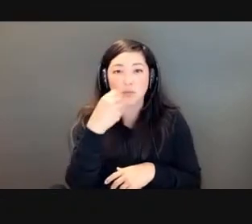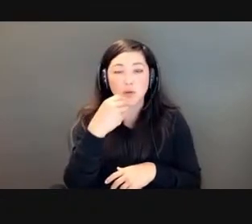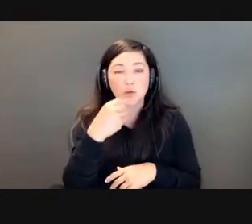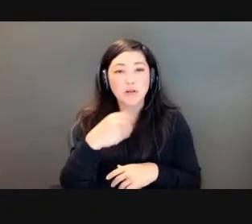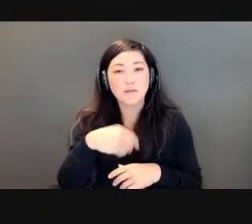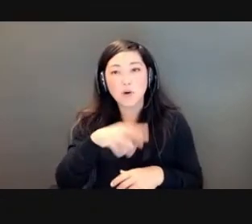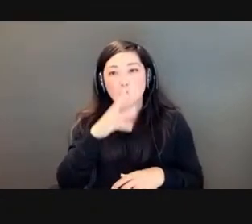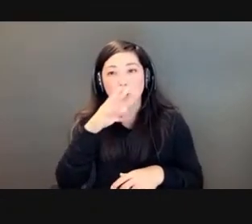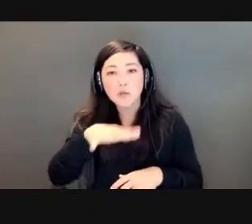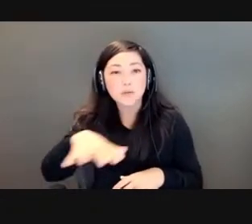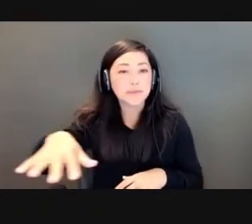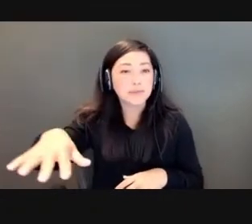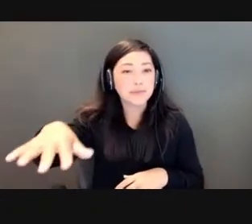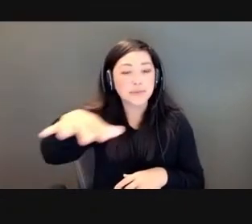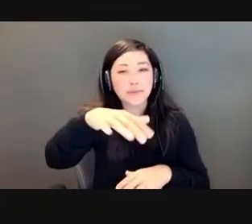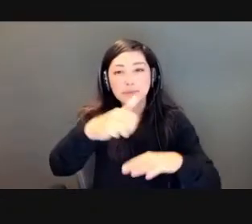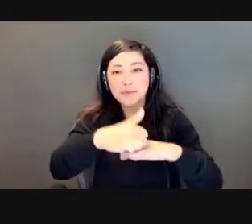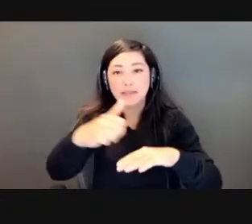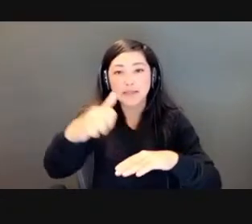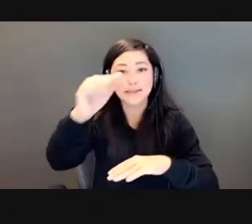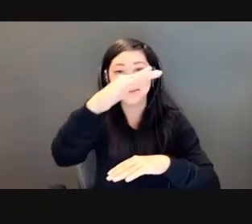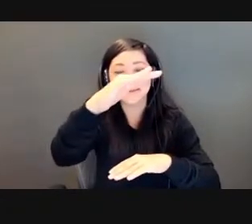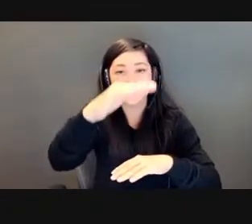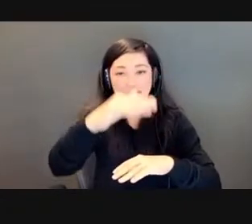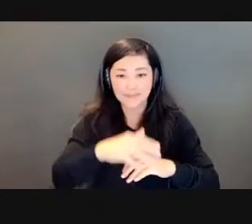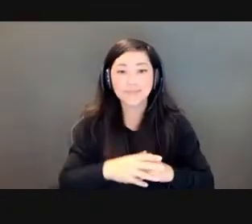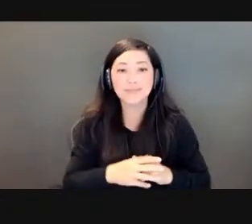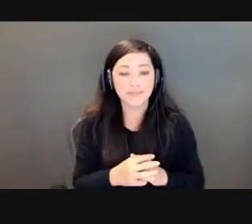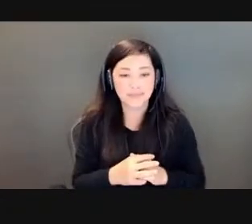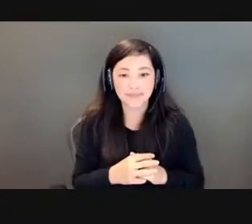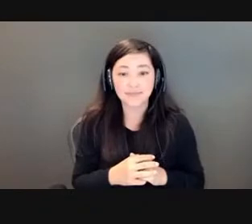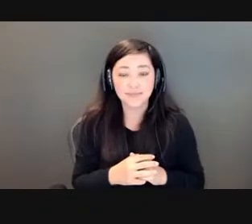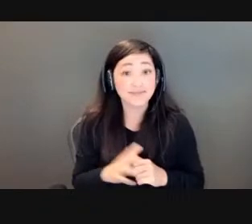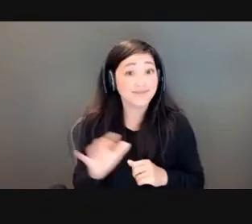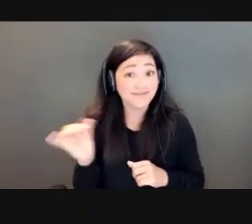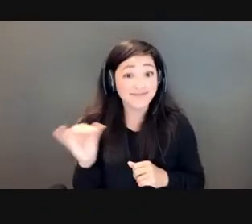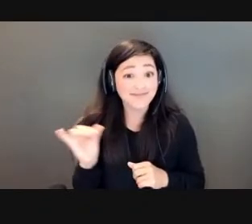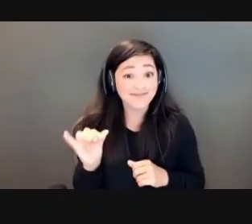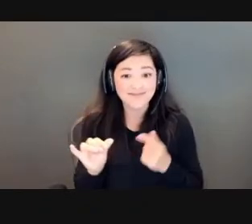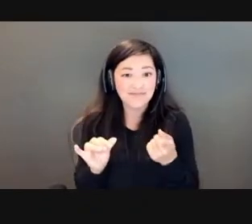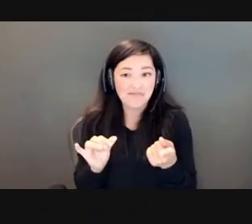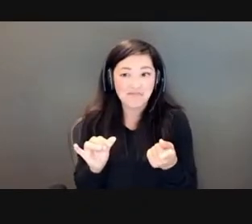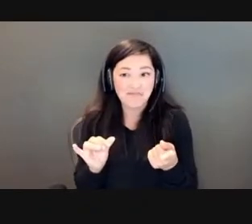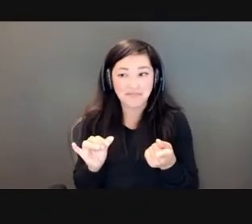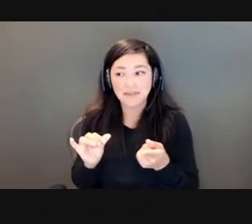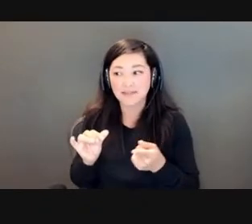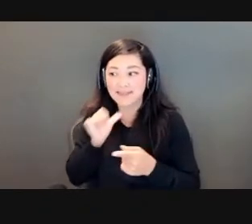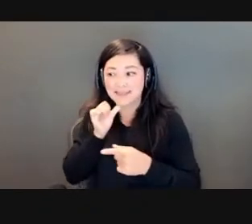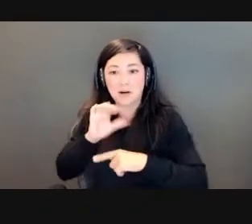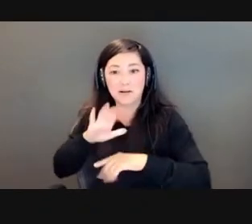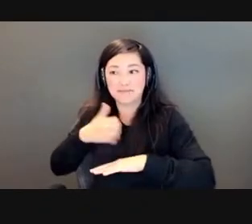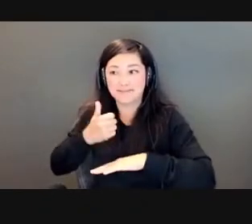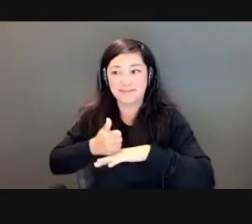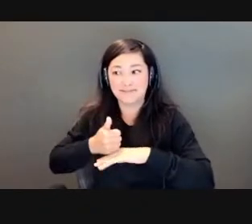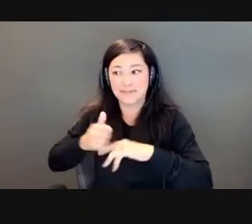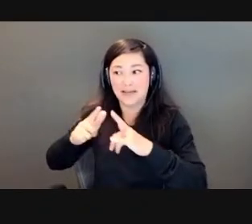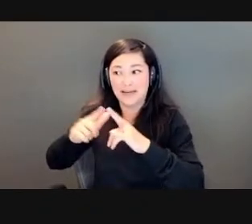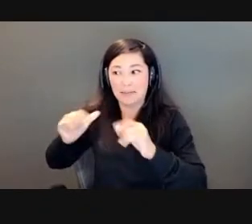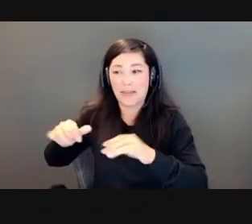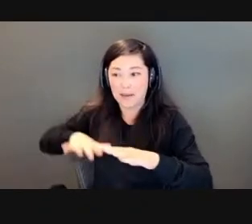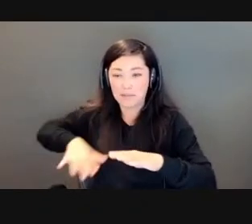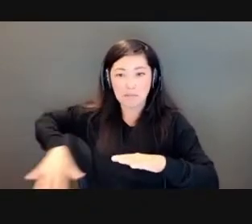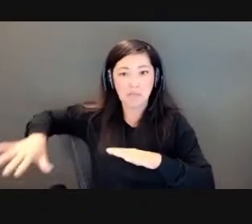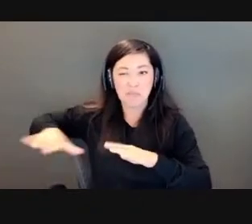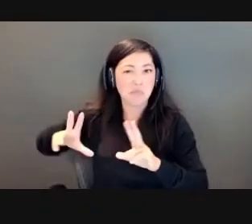lake and mountain landscape in the background. And again, this isn't really an established campground that has